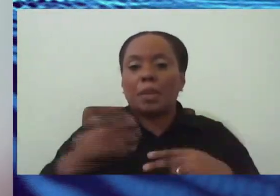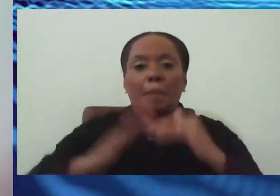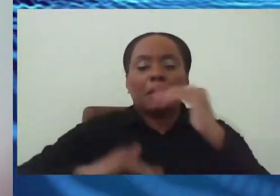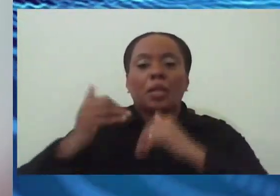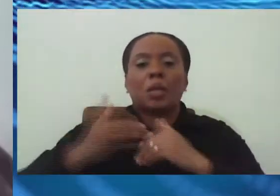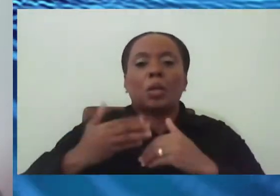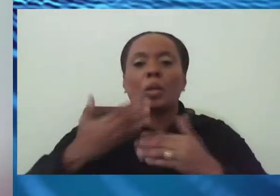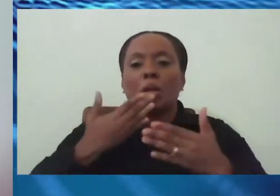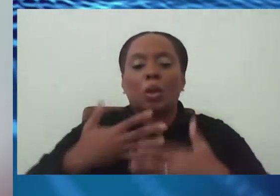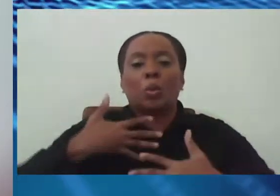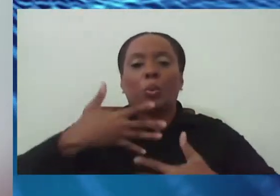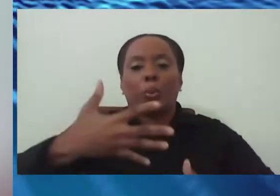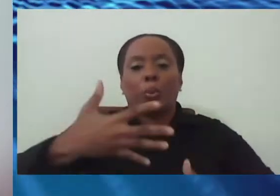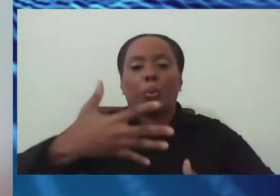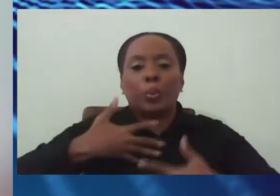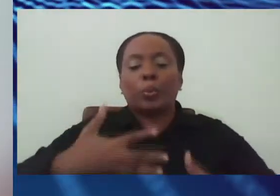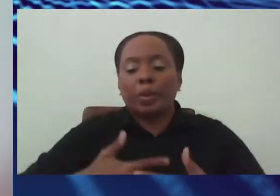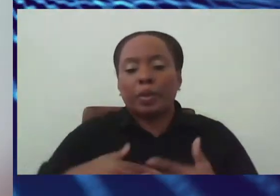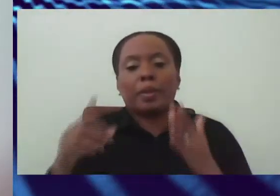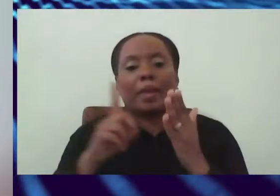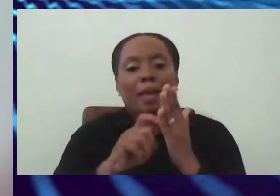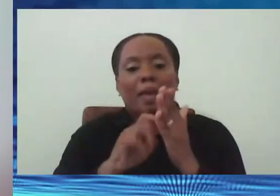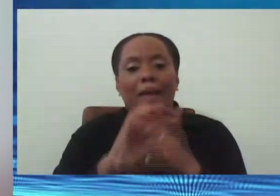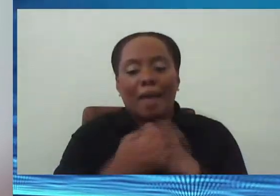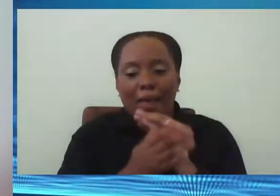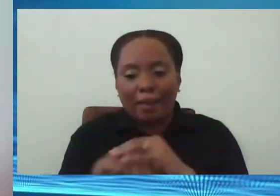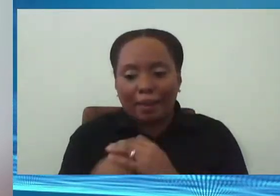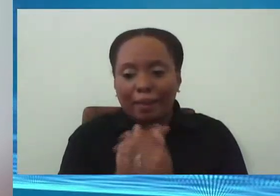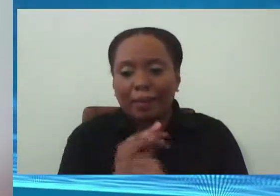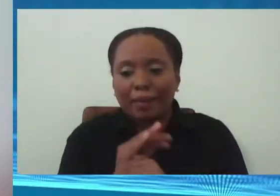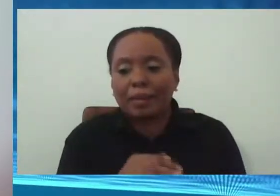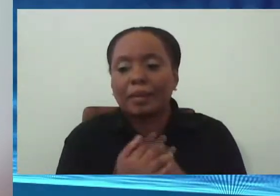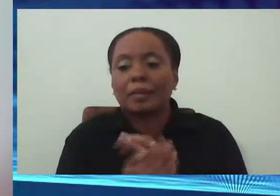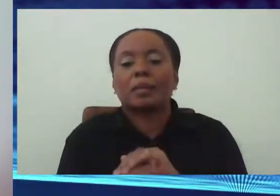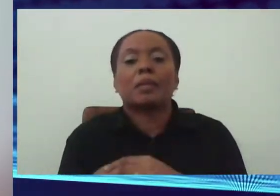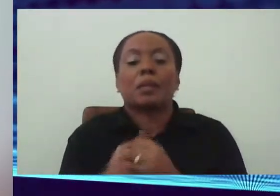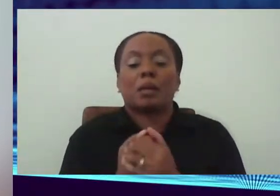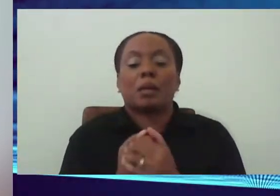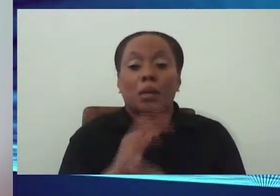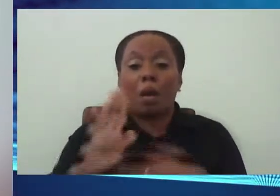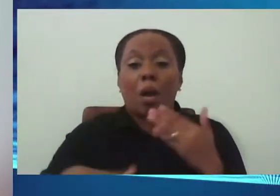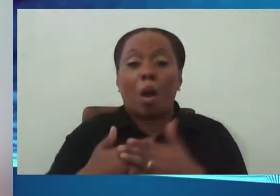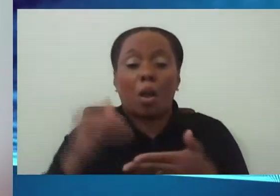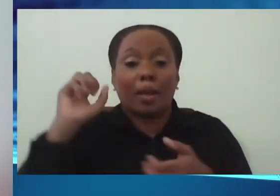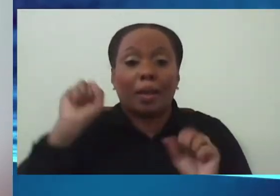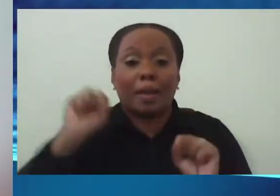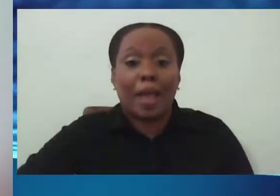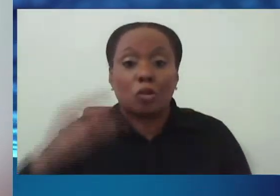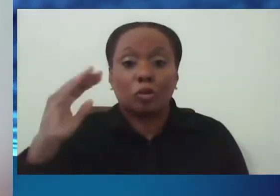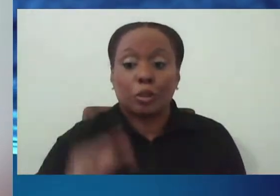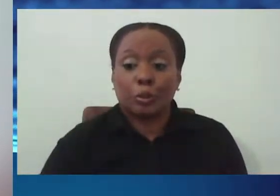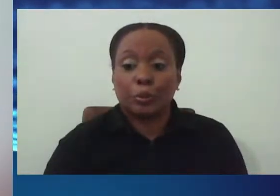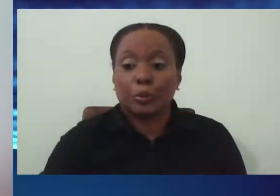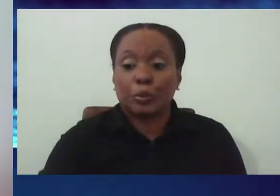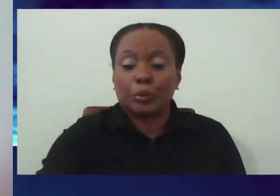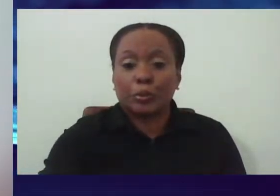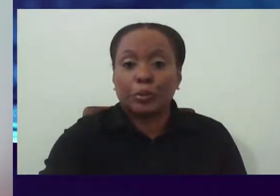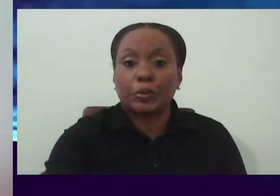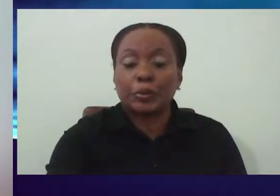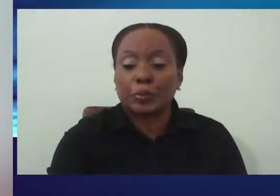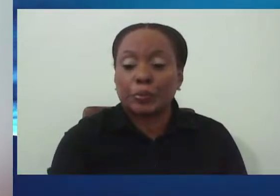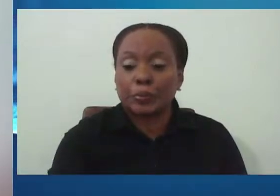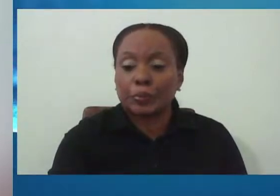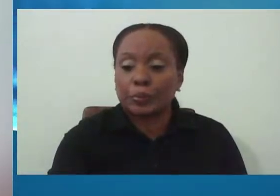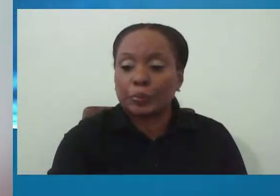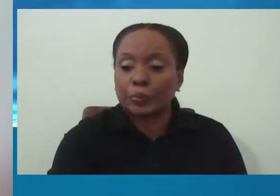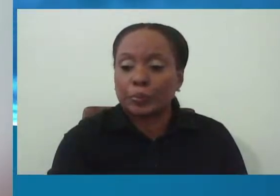the hand hygiene, and the other measures. These are all measures to reduce risk. And as many measures as